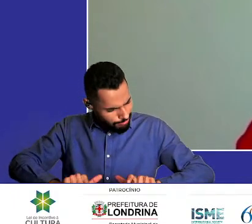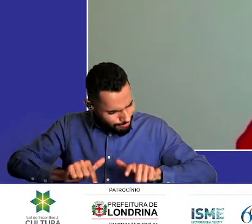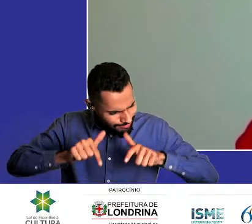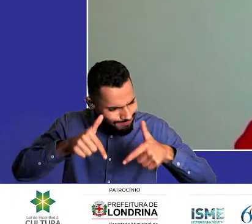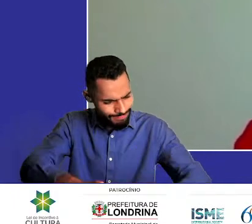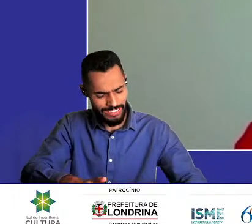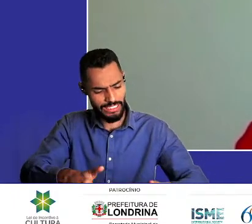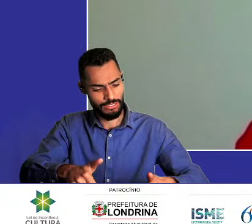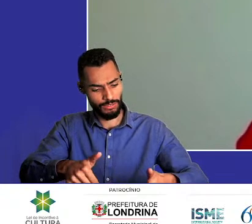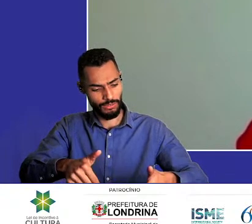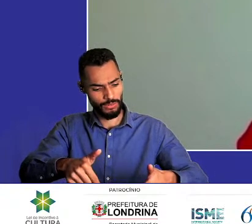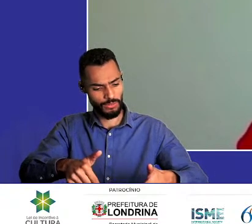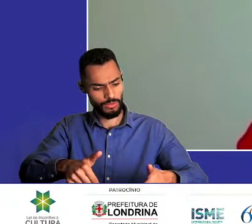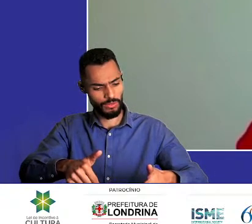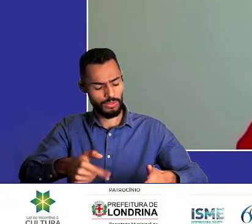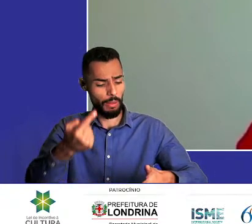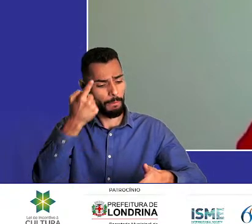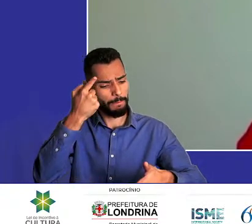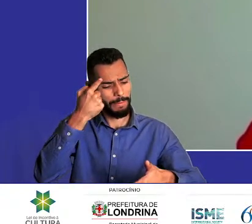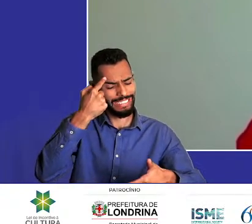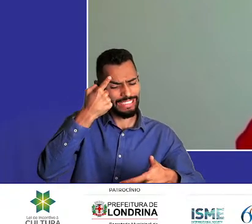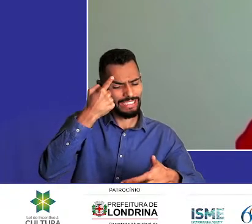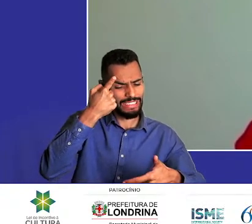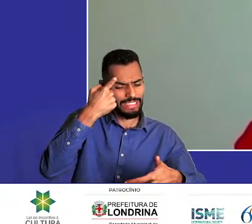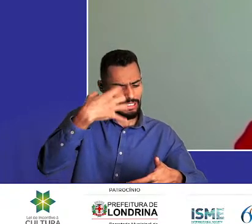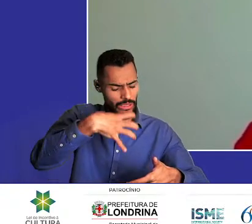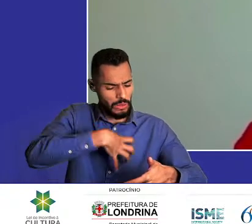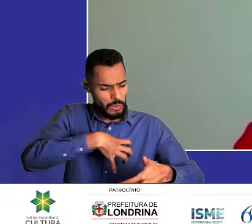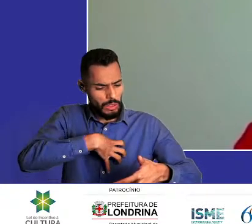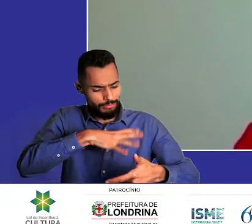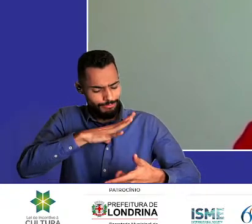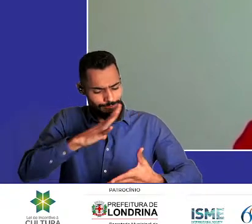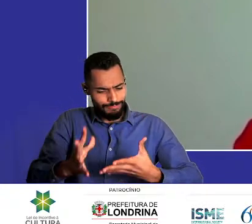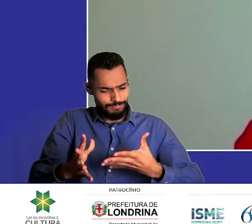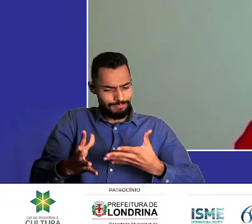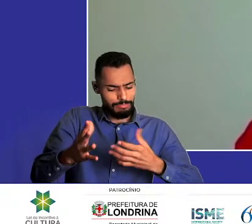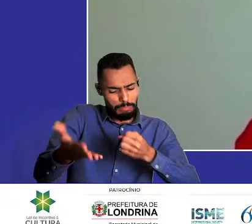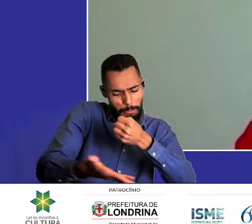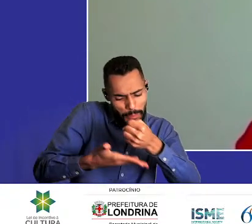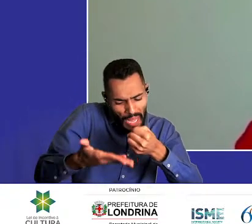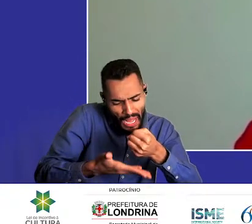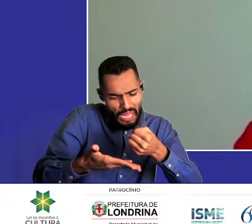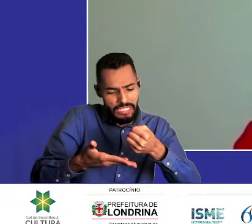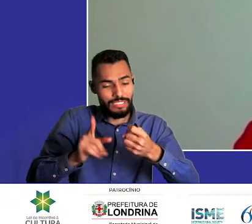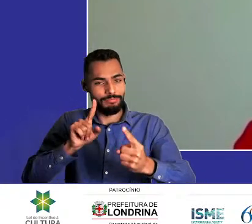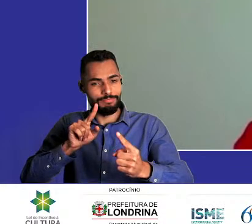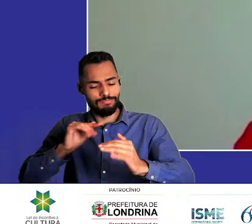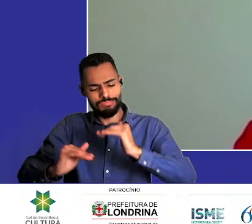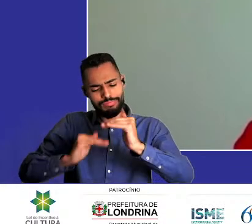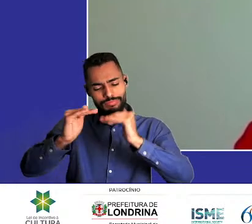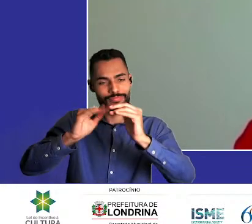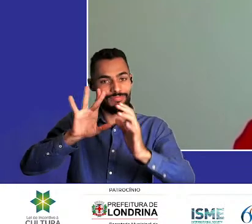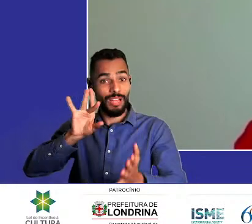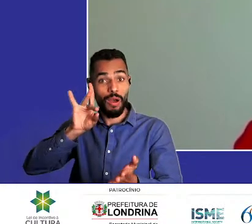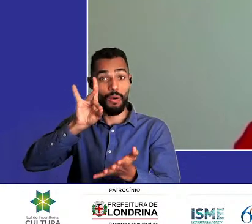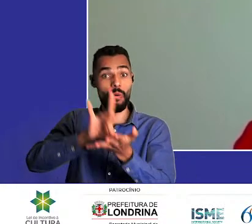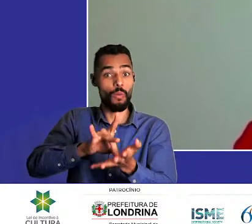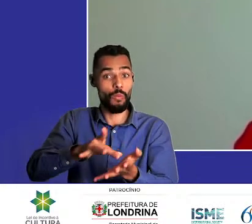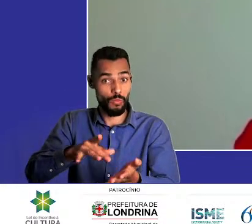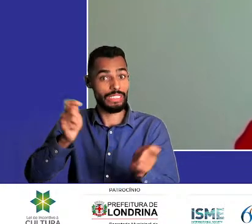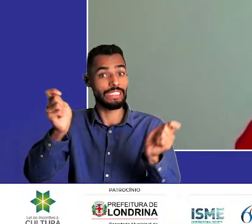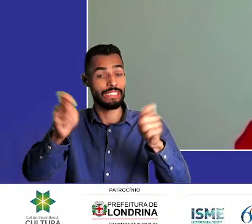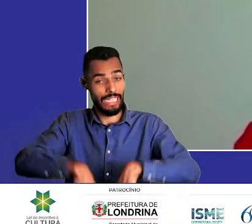It is the base, the principle, the origin. In its figurative sense,